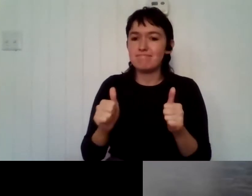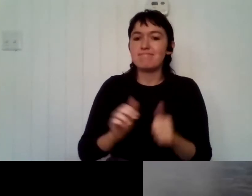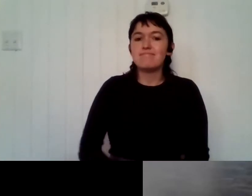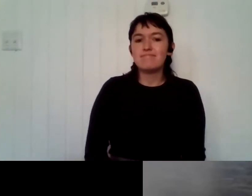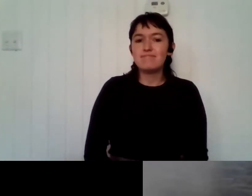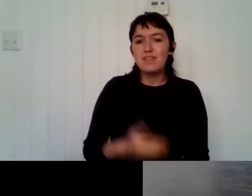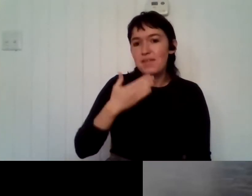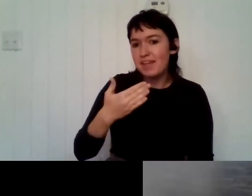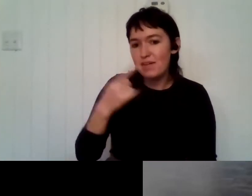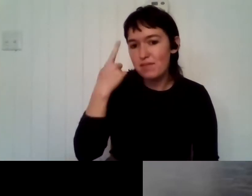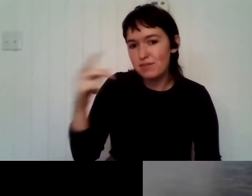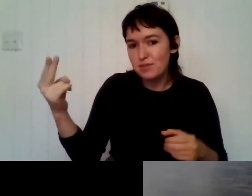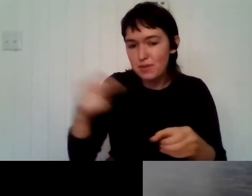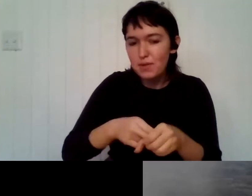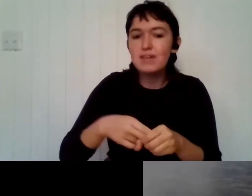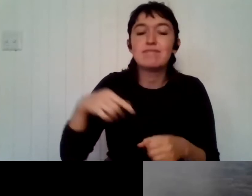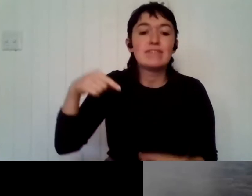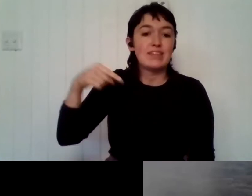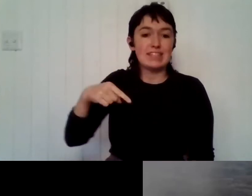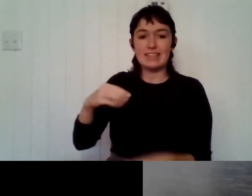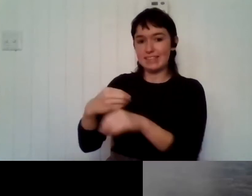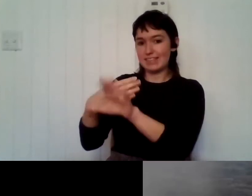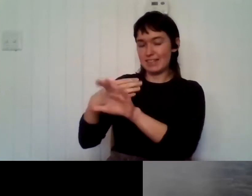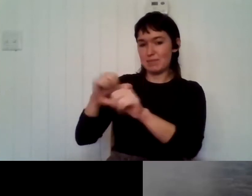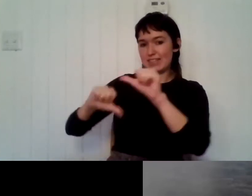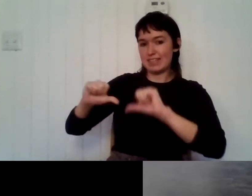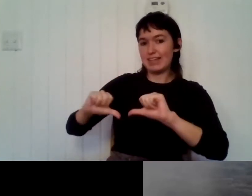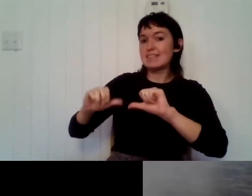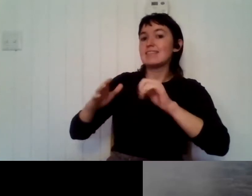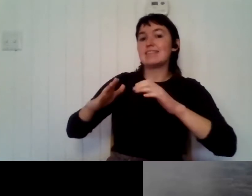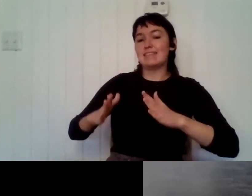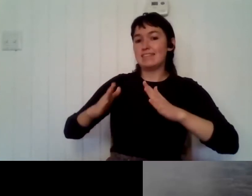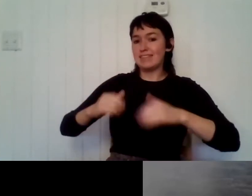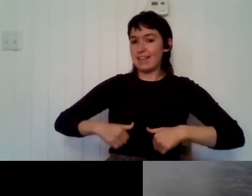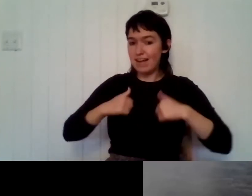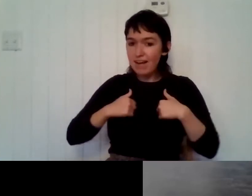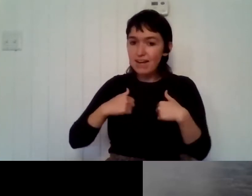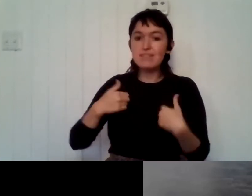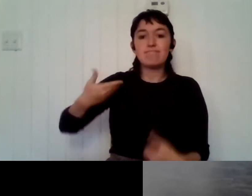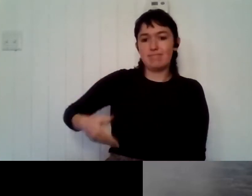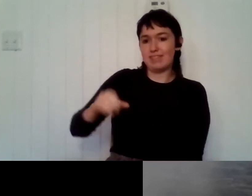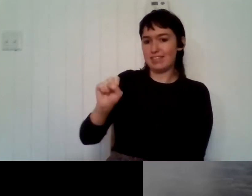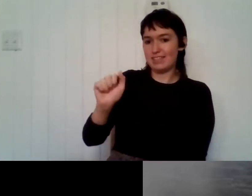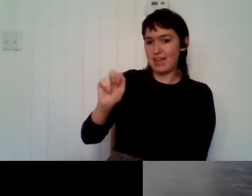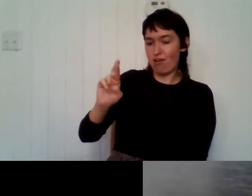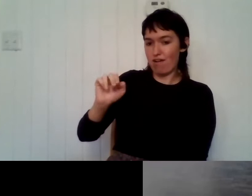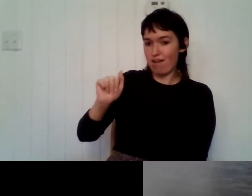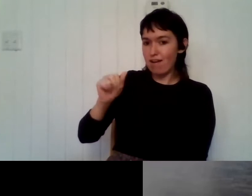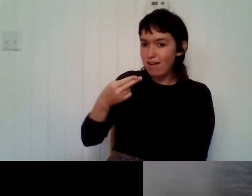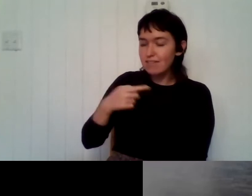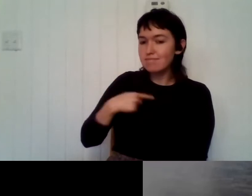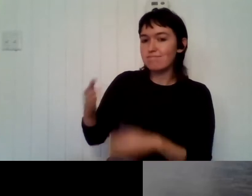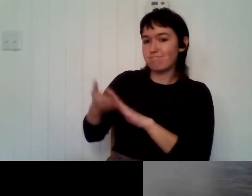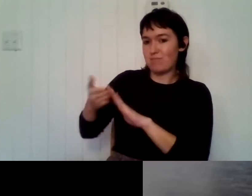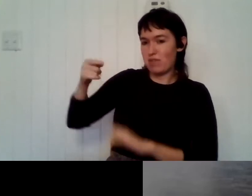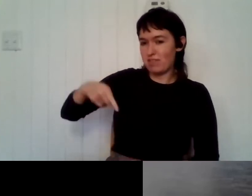Thanks all for joining us. This is Skype a Scientist Live. My name is Sarah McAnulty. I run the Skype a Scientist program. And today we are super lucky to